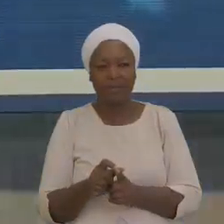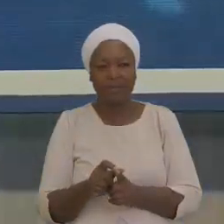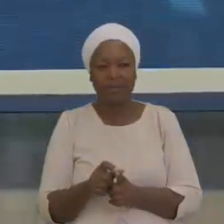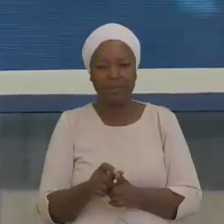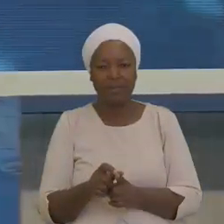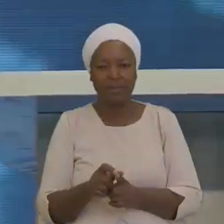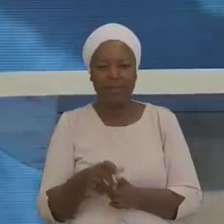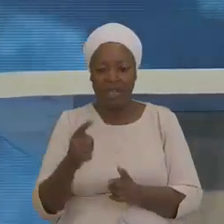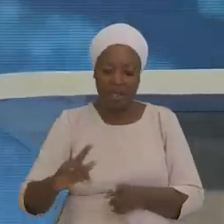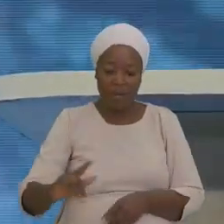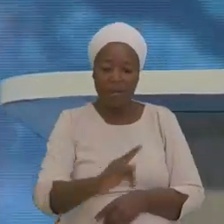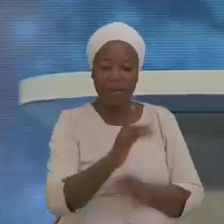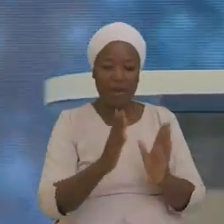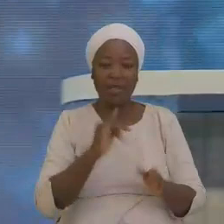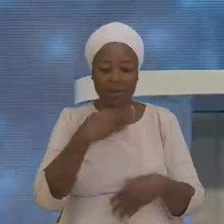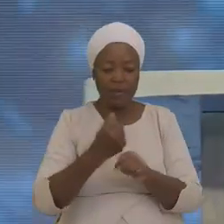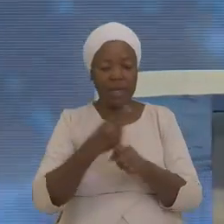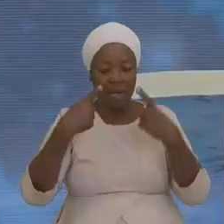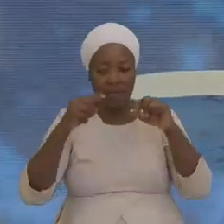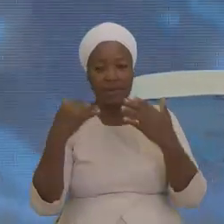The pilot is making an announcement now.